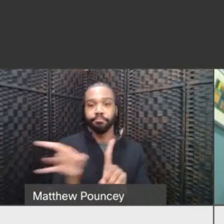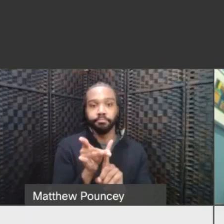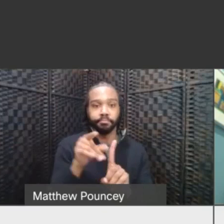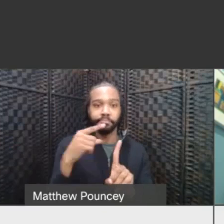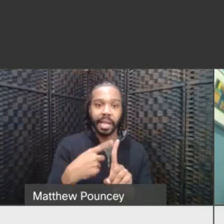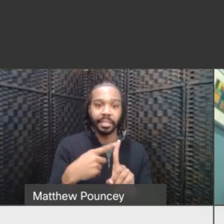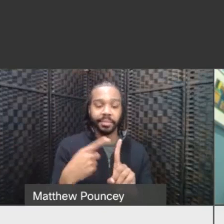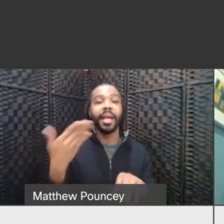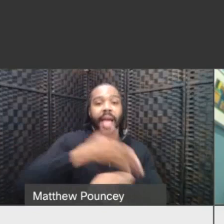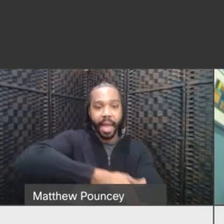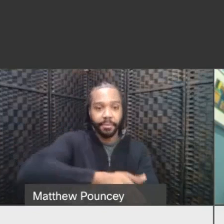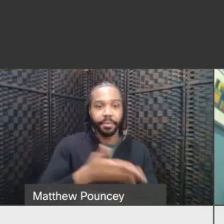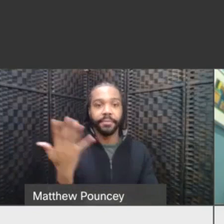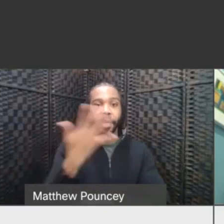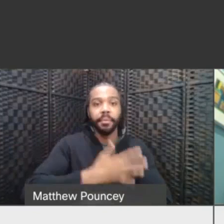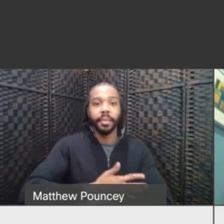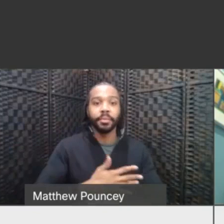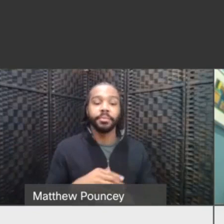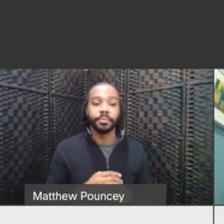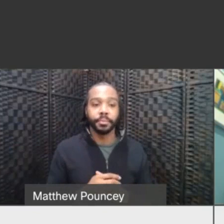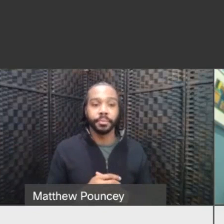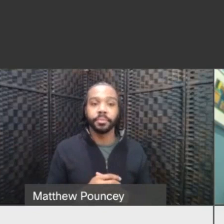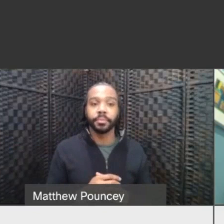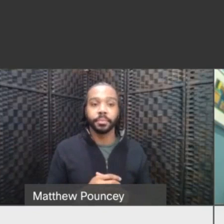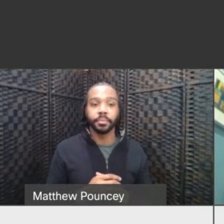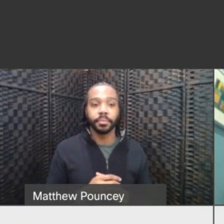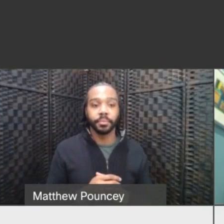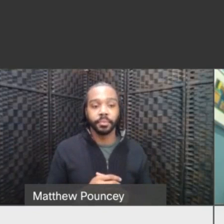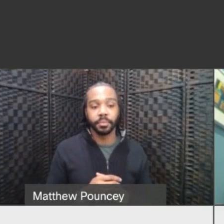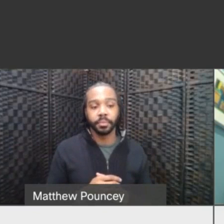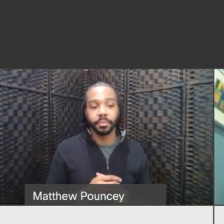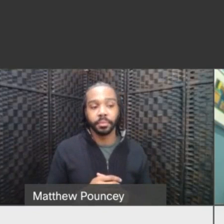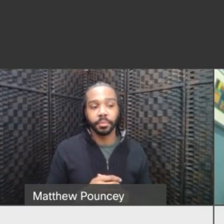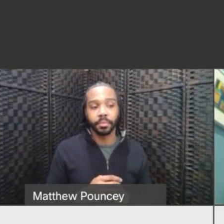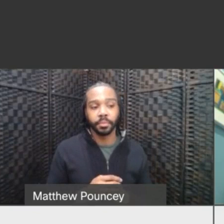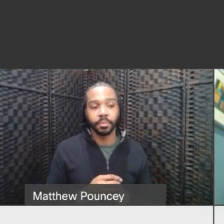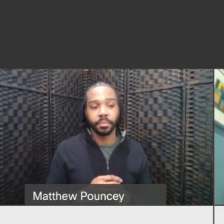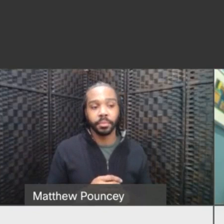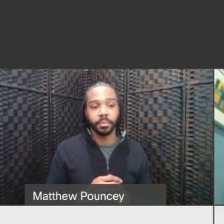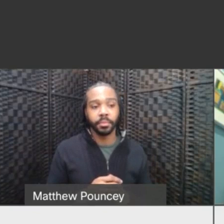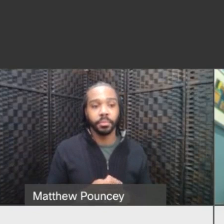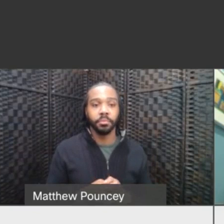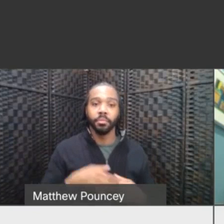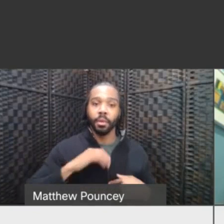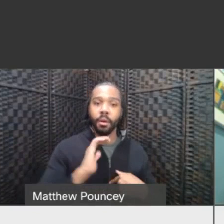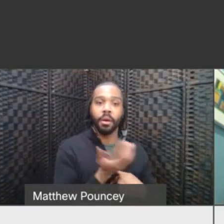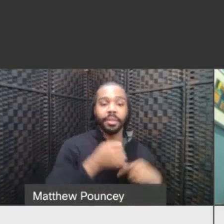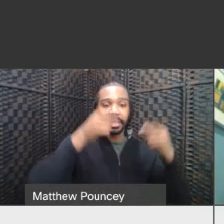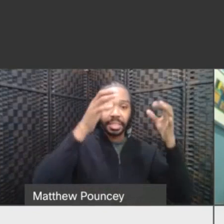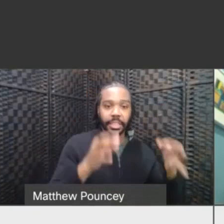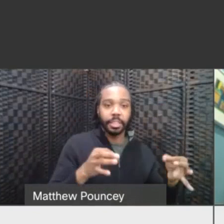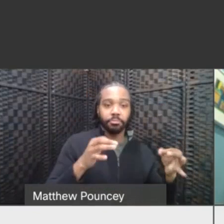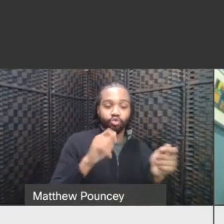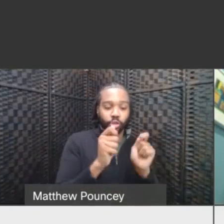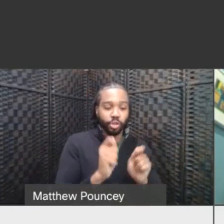5 days, and so when we make decisions to make those types of changes, which went from 14 to 10, which